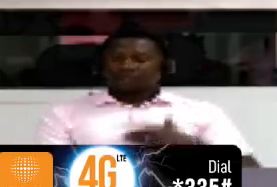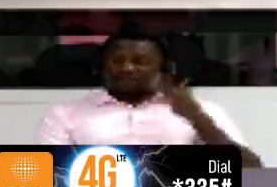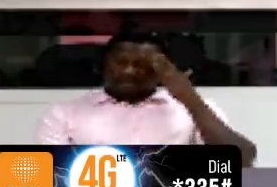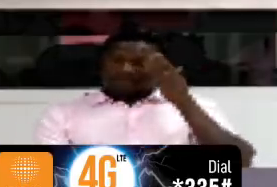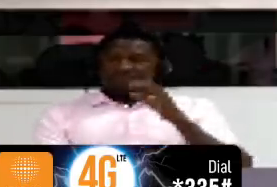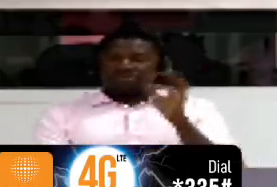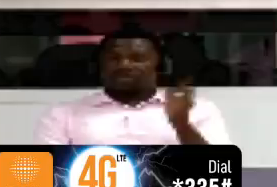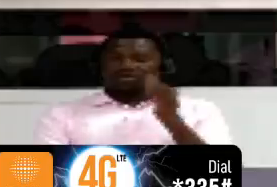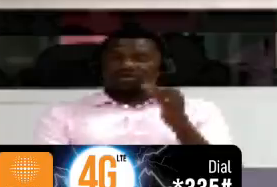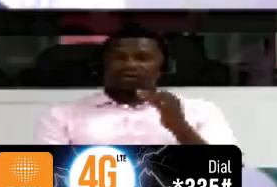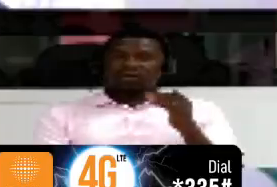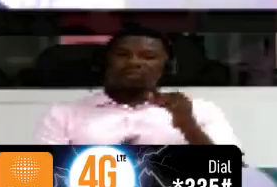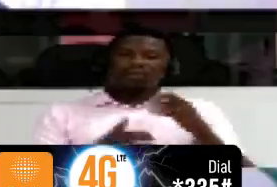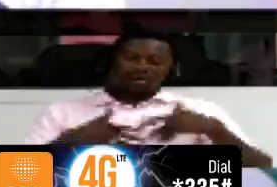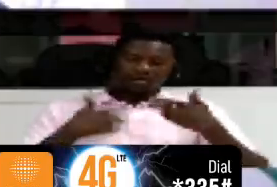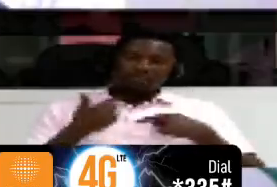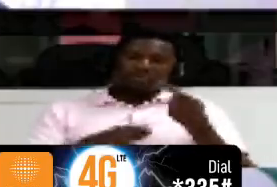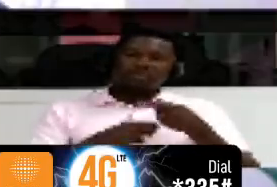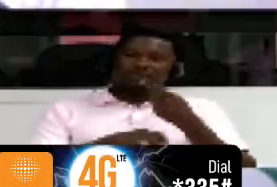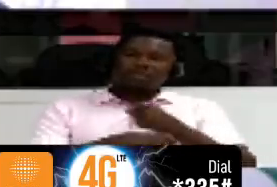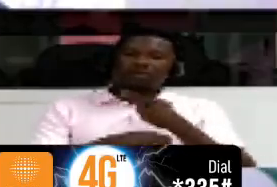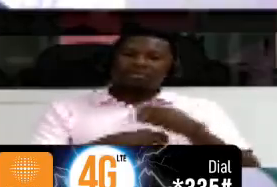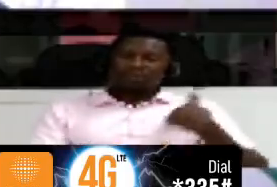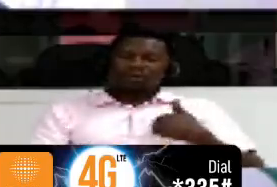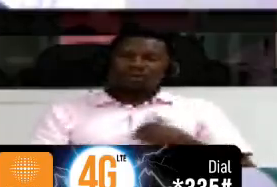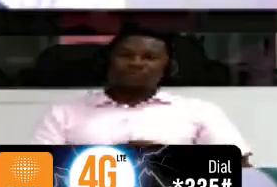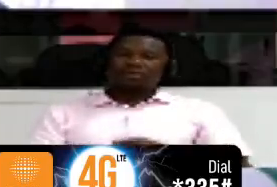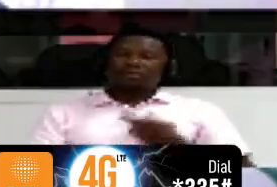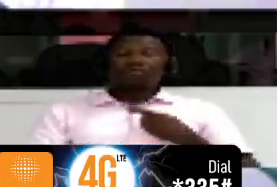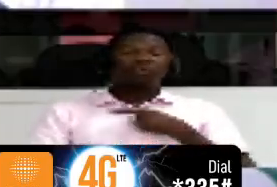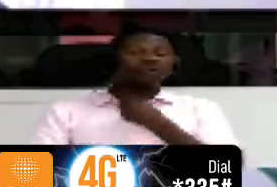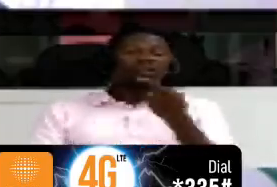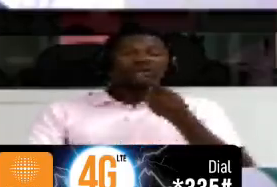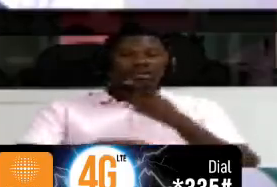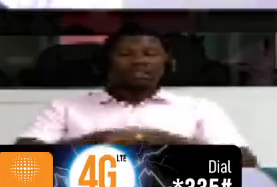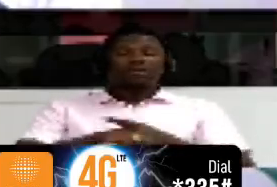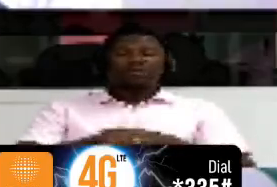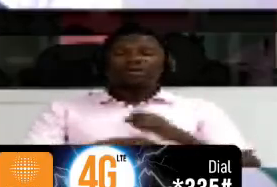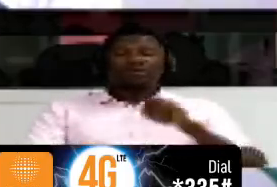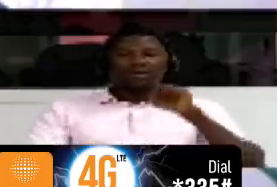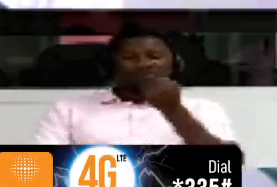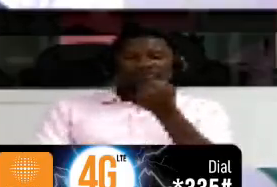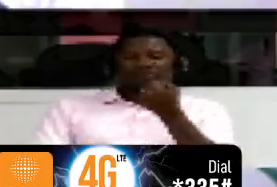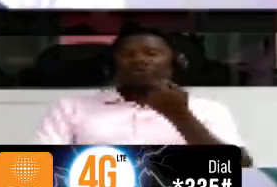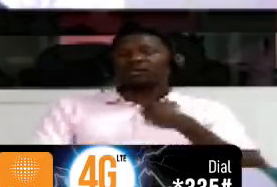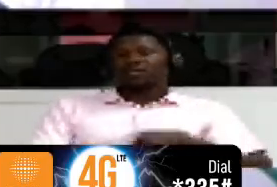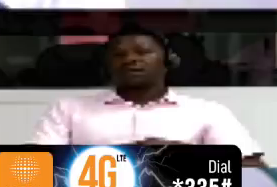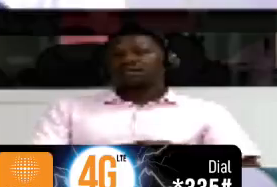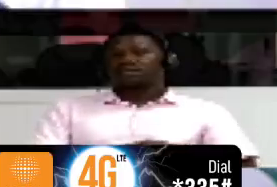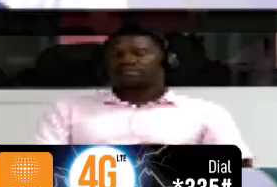much grateful to the Gambians during those hard times.